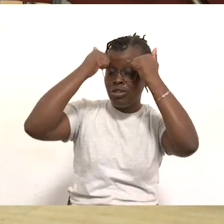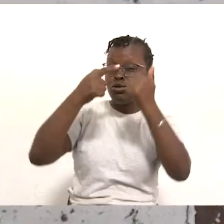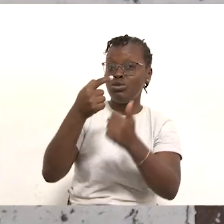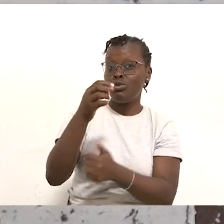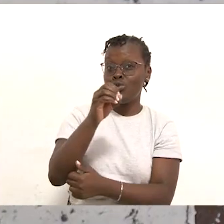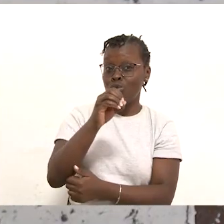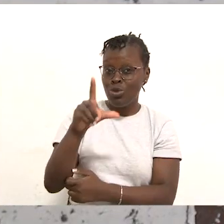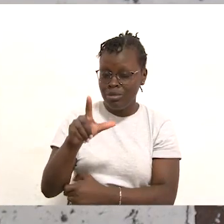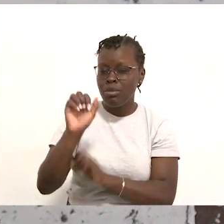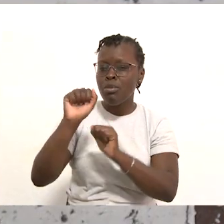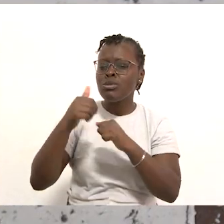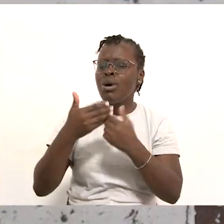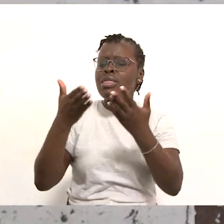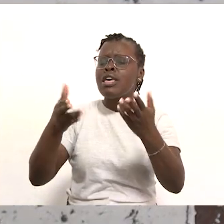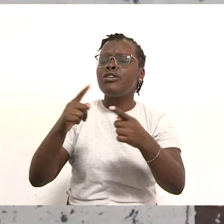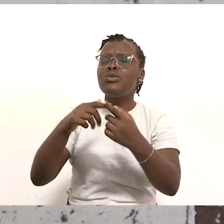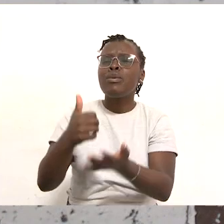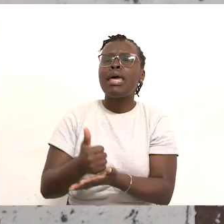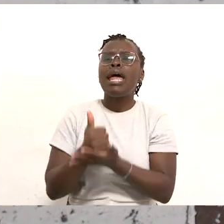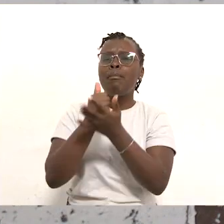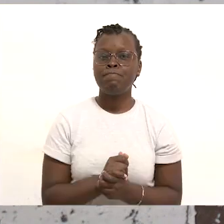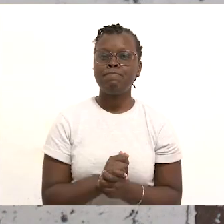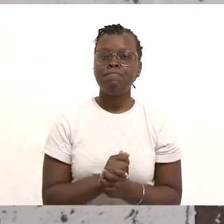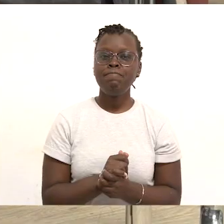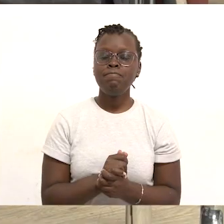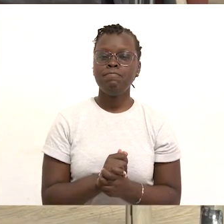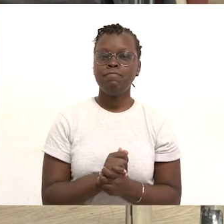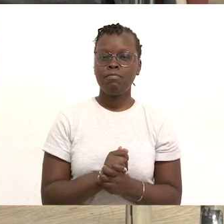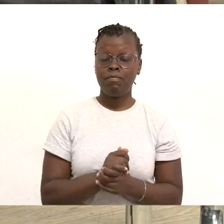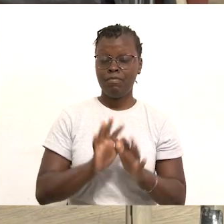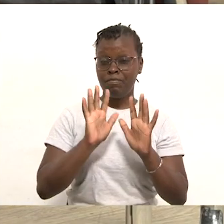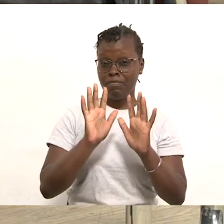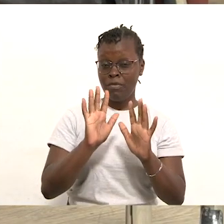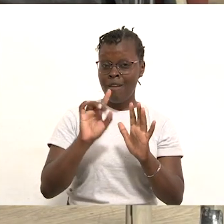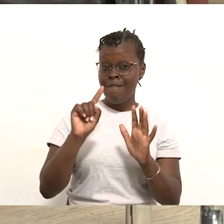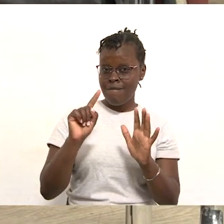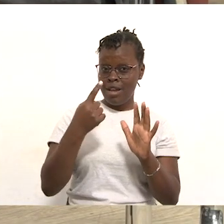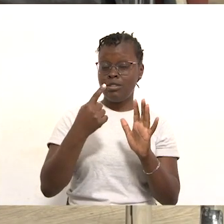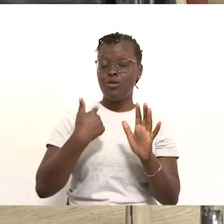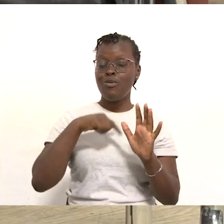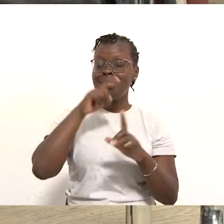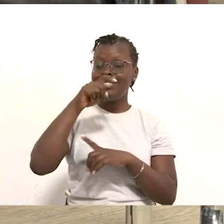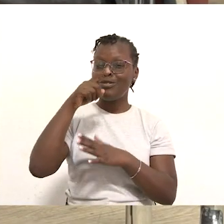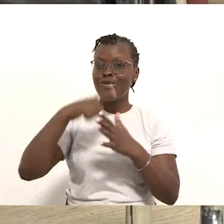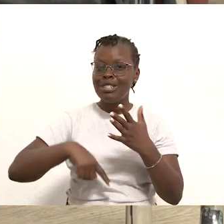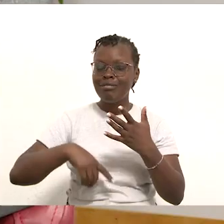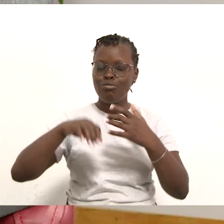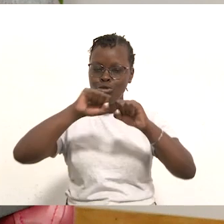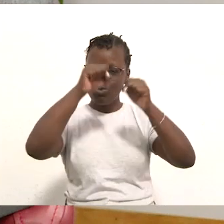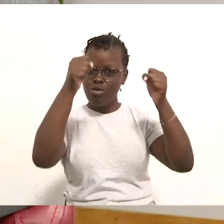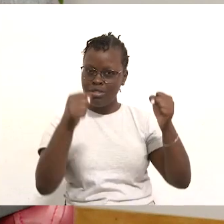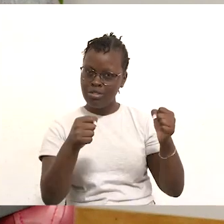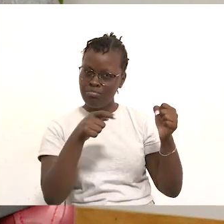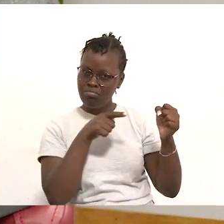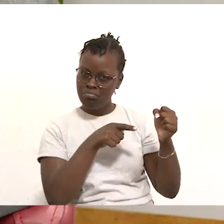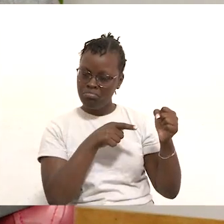respond to those now gaps that exist? We need the infrastructure. I believe, for example, we already had